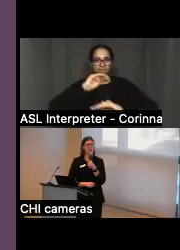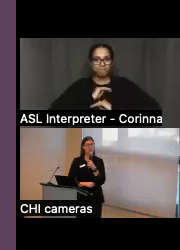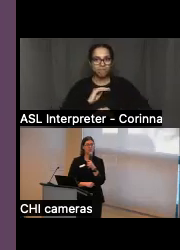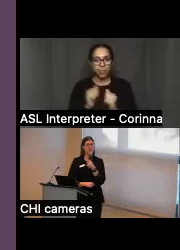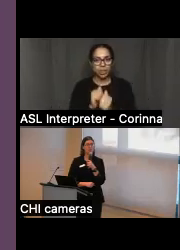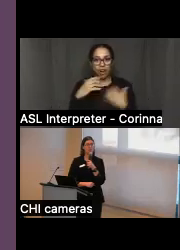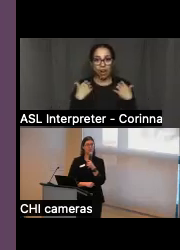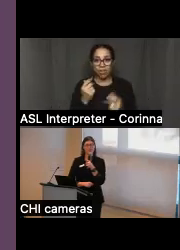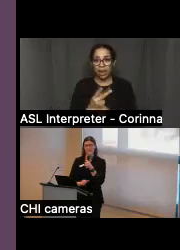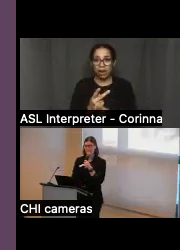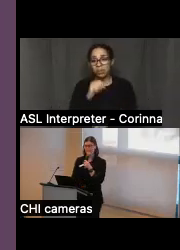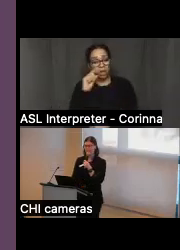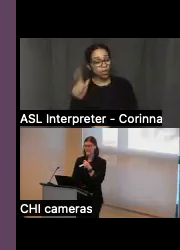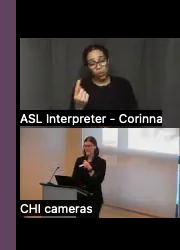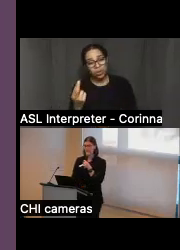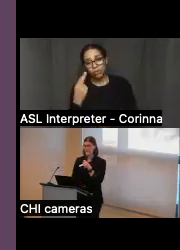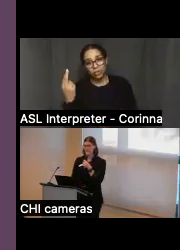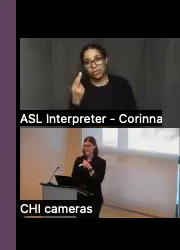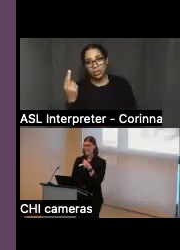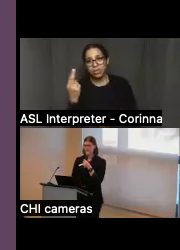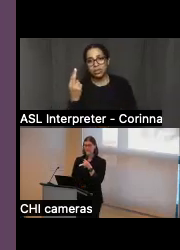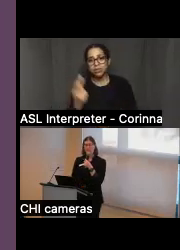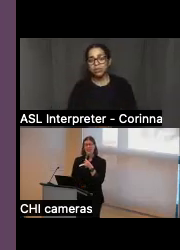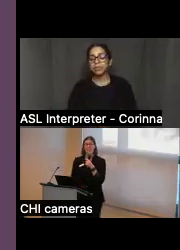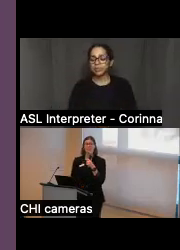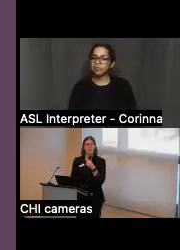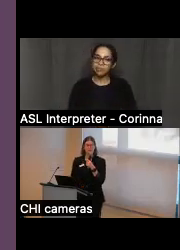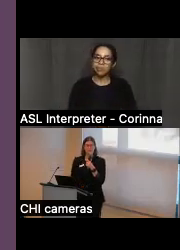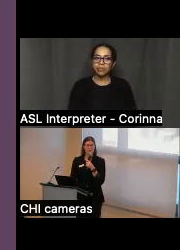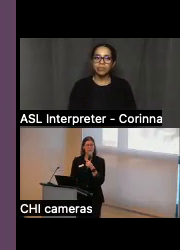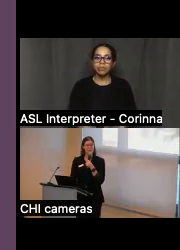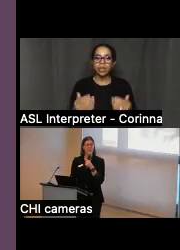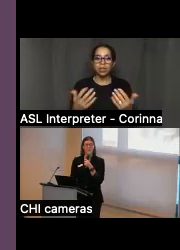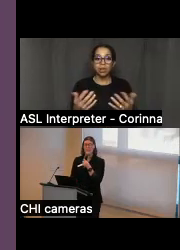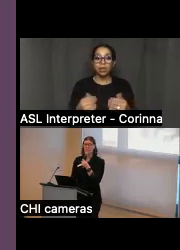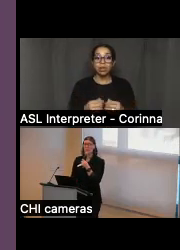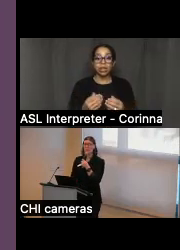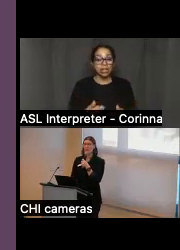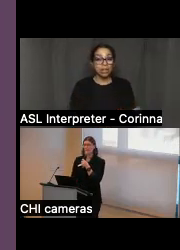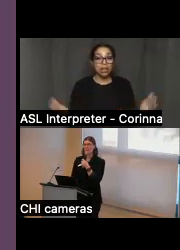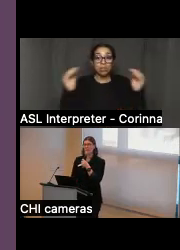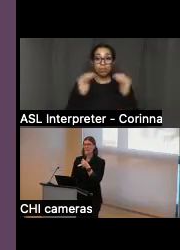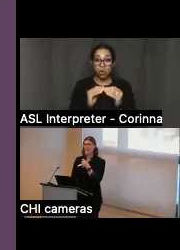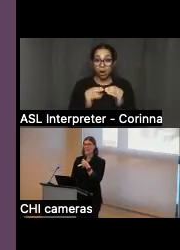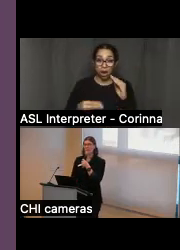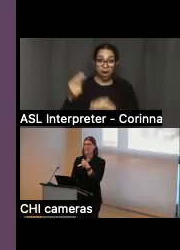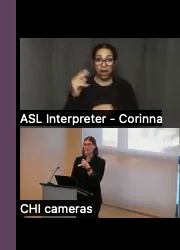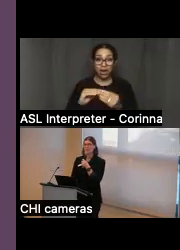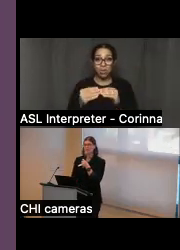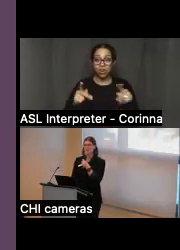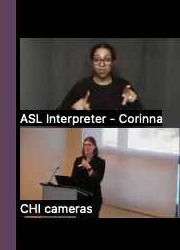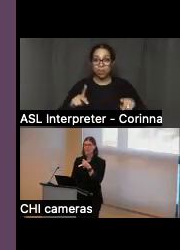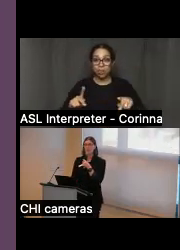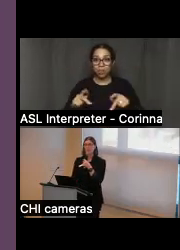issues getting the kind of care that they need in Colorado, meaning an even greater number of people avoiding going to